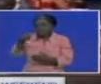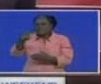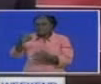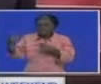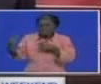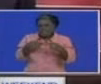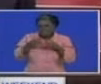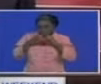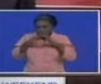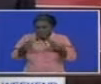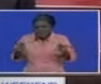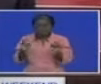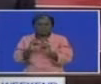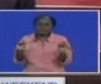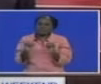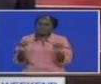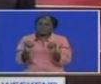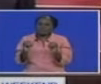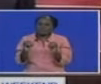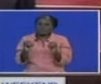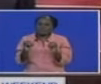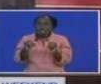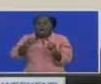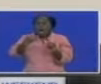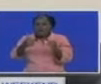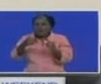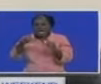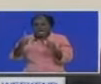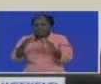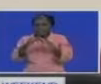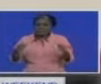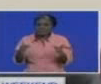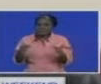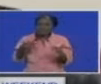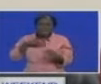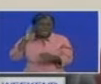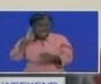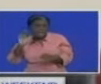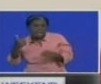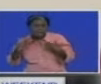fighting devolution nor is any of the Houses of Parliament superior.